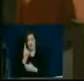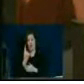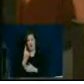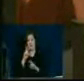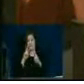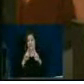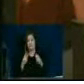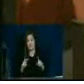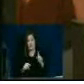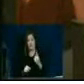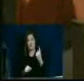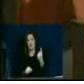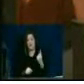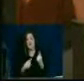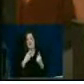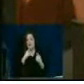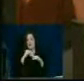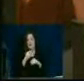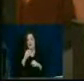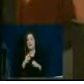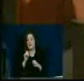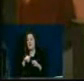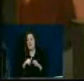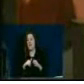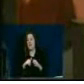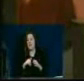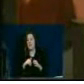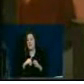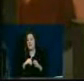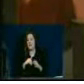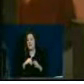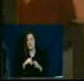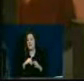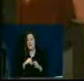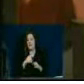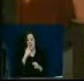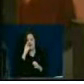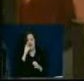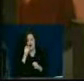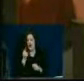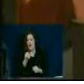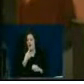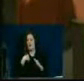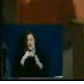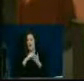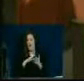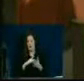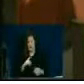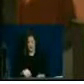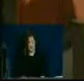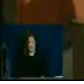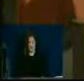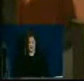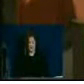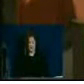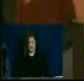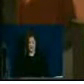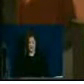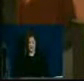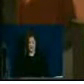only one that it does state in there that the attorney, hold on, I wrote it down here, that,